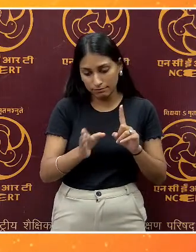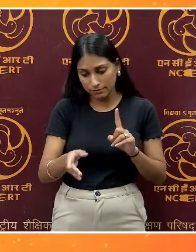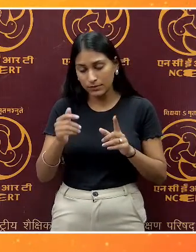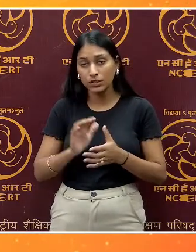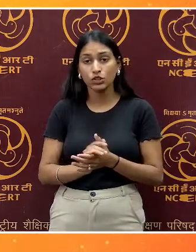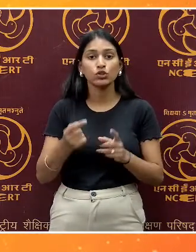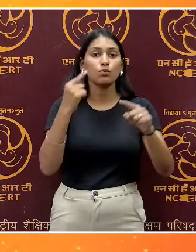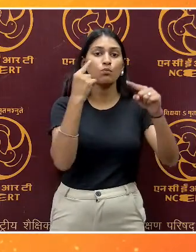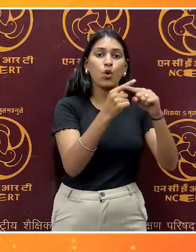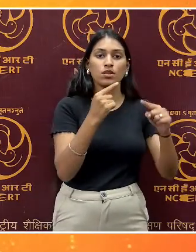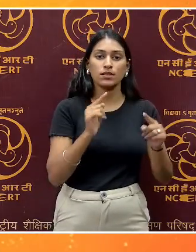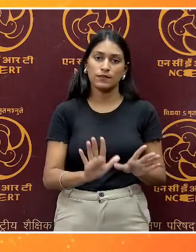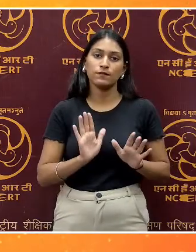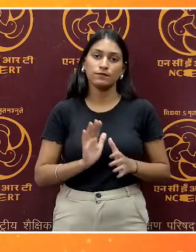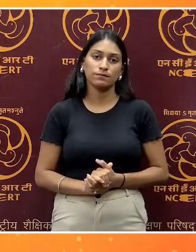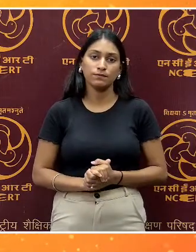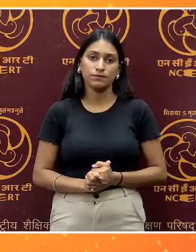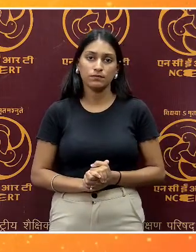positive real number.